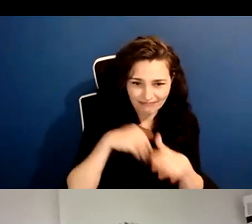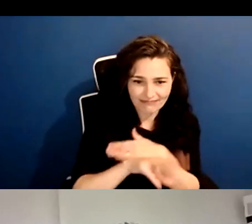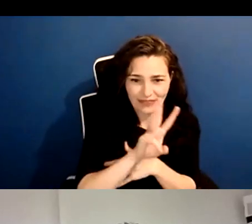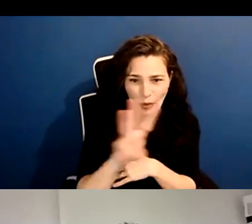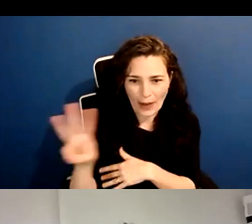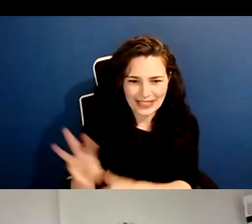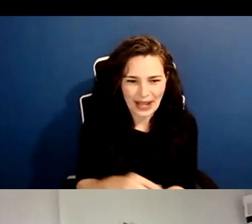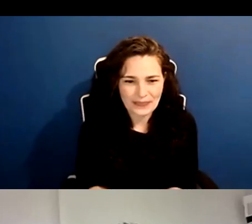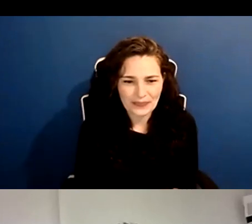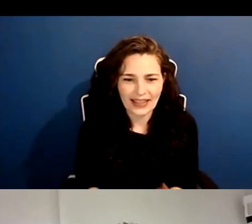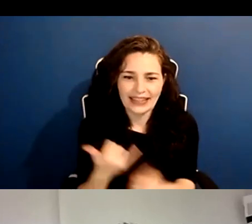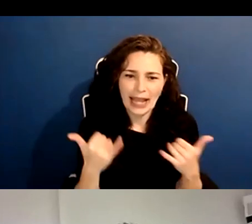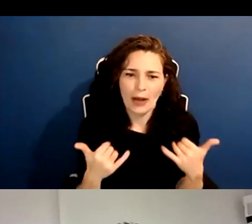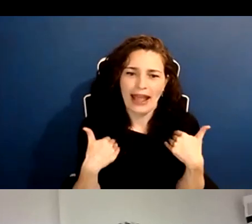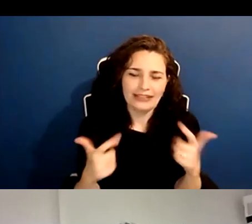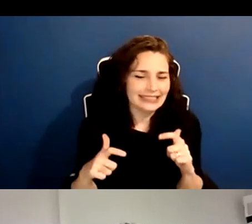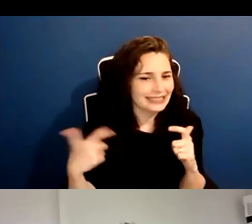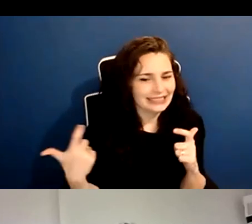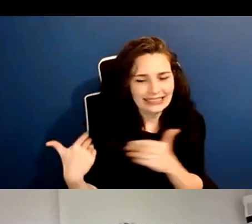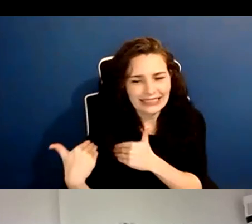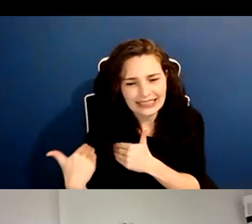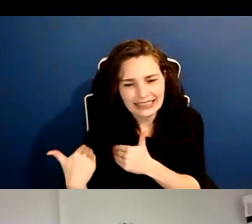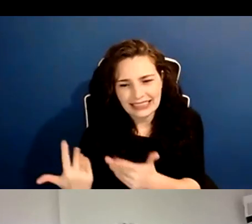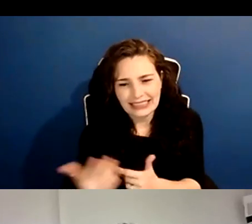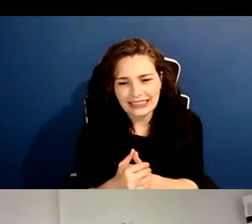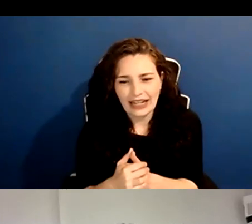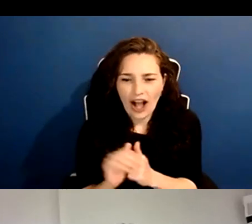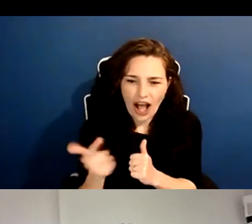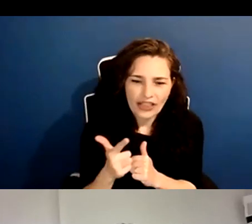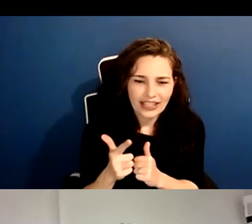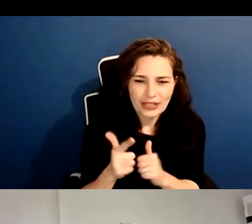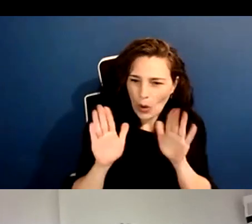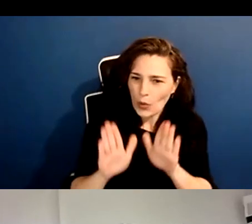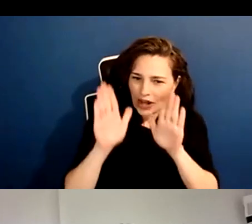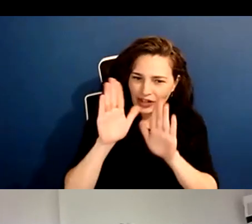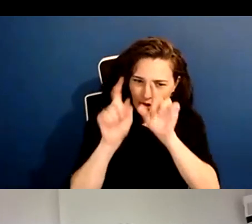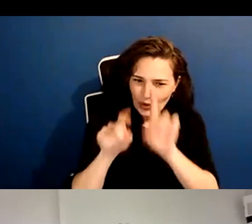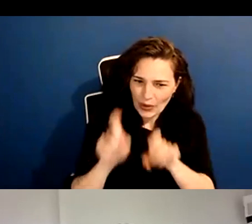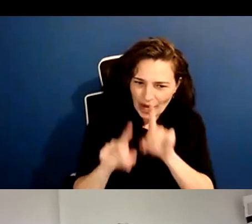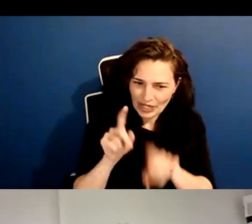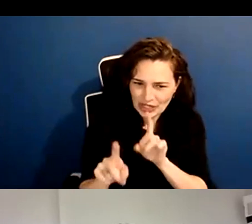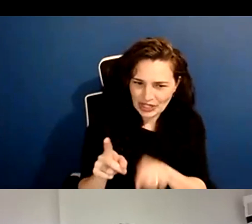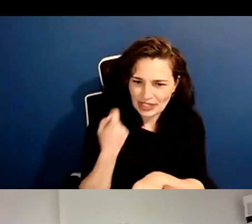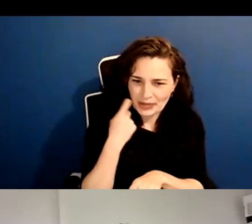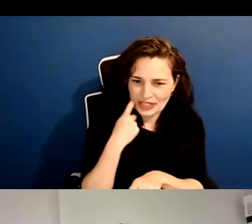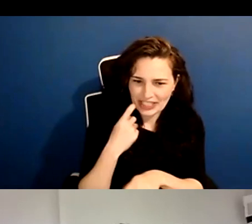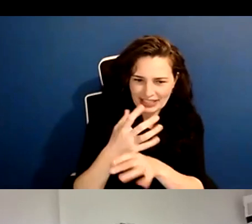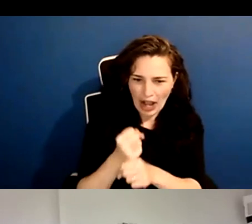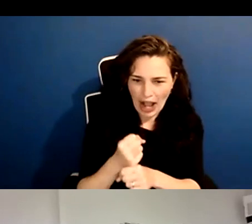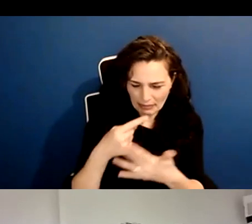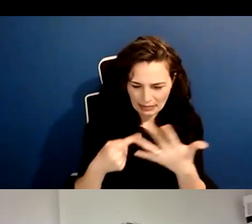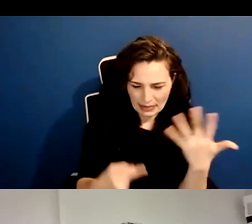daunting task of going through all of these wonderful questions that we've received. And I have